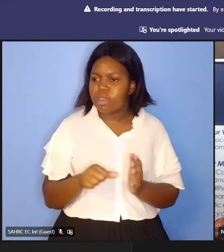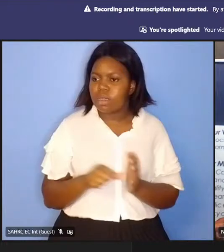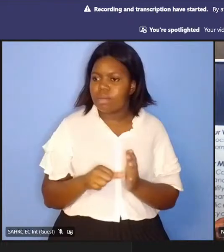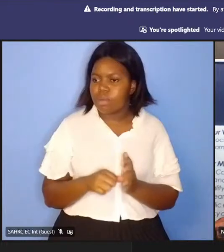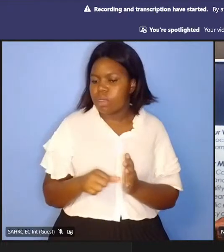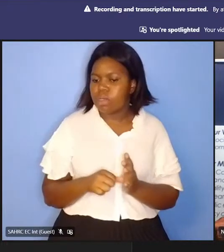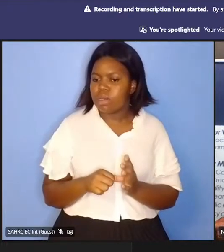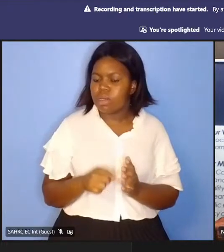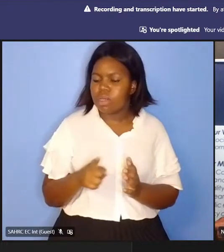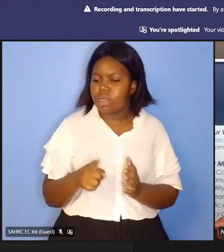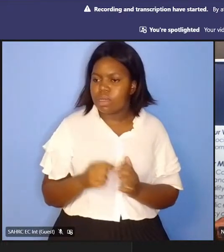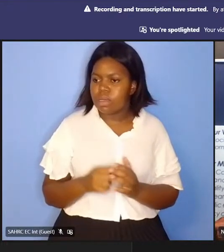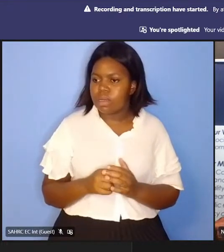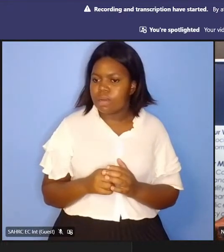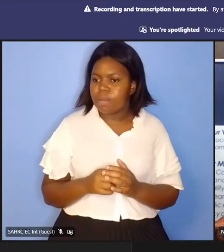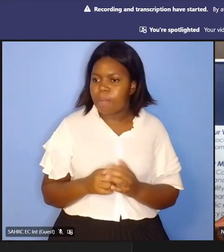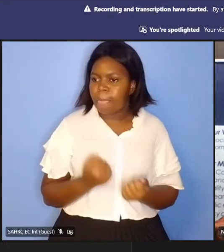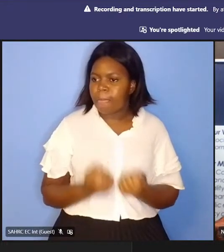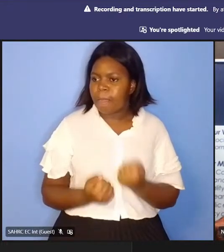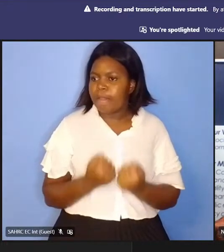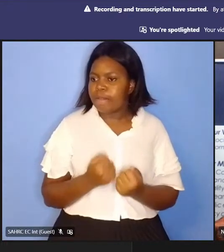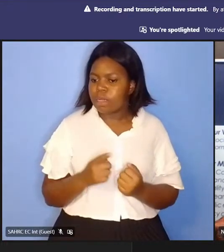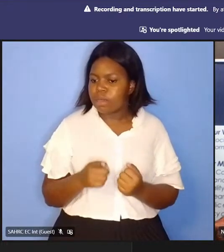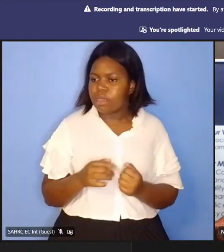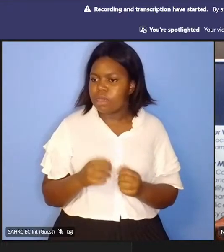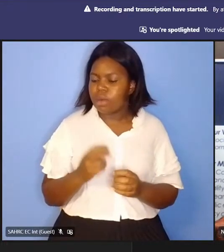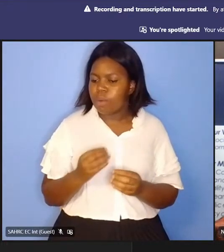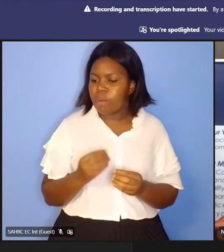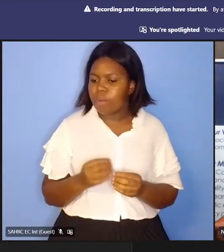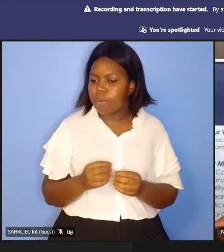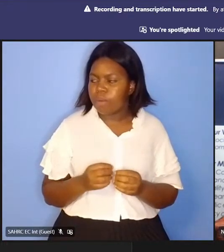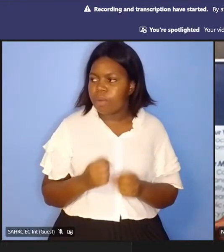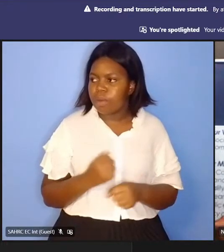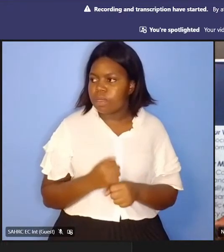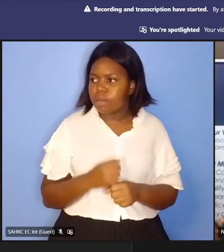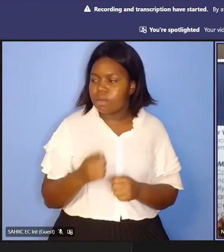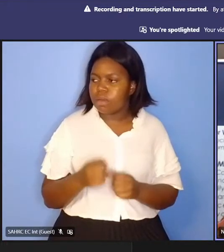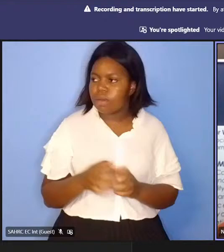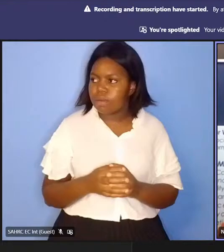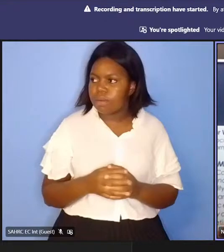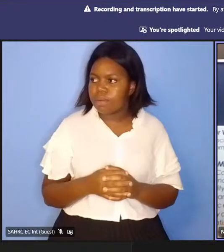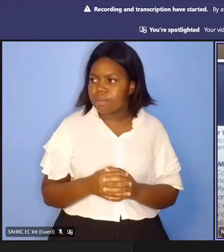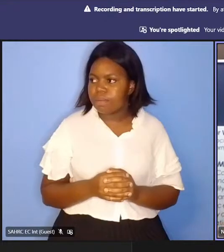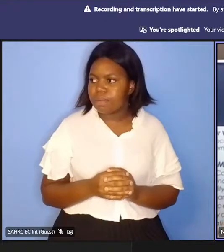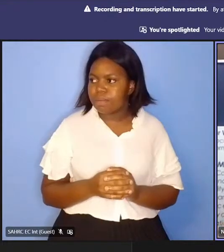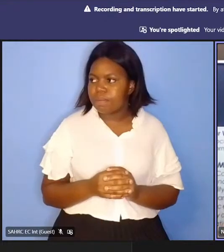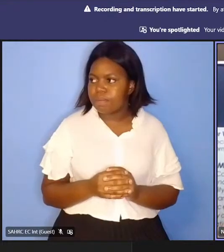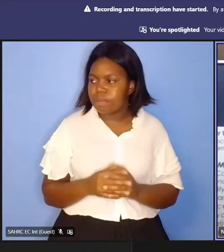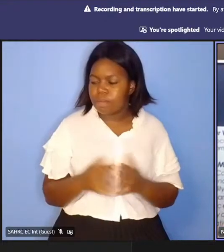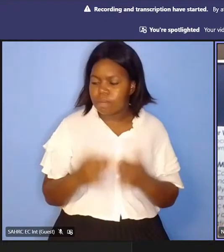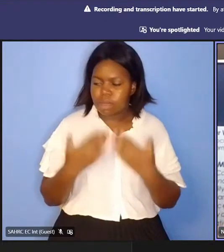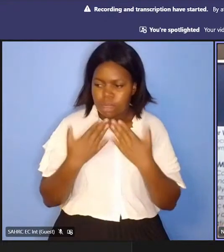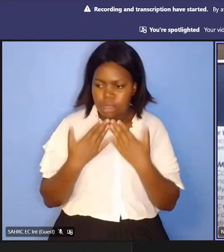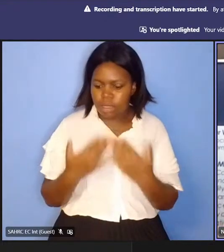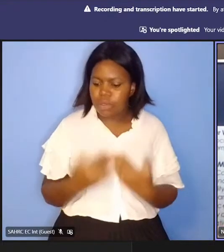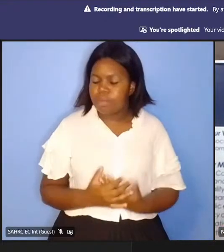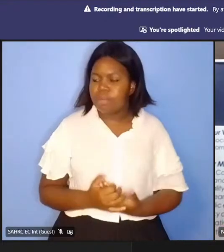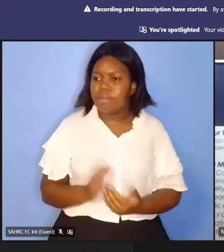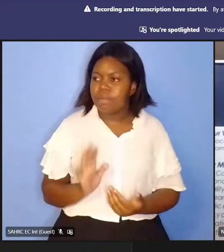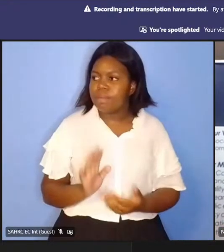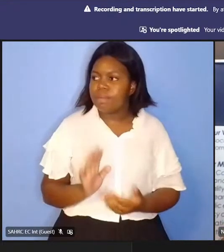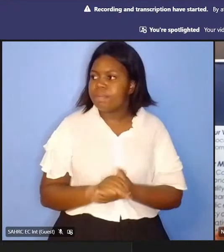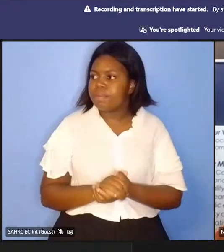this discussion with you, and we look forward to working with you in the province as well. Thank you. Also, thank you, sir. Bye-bye.